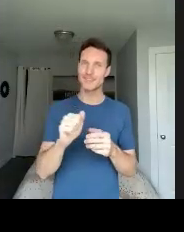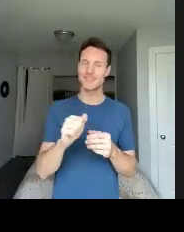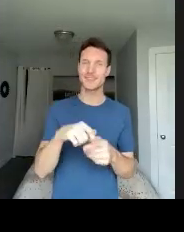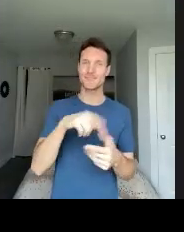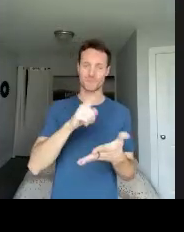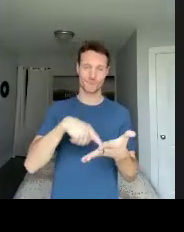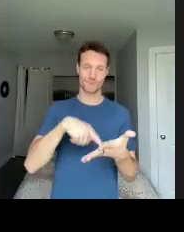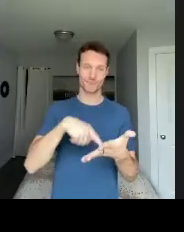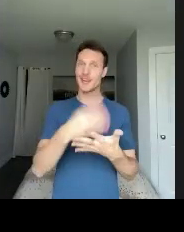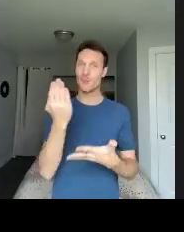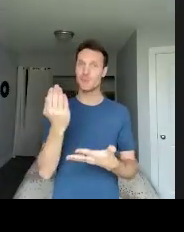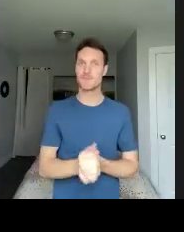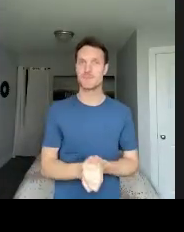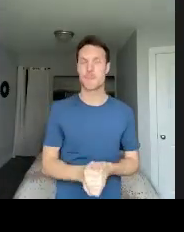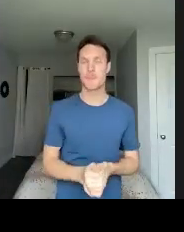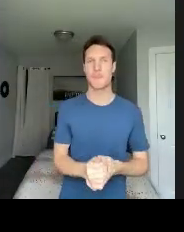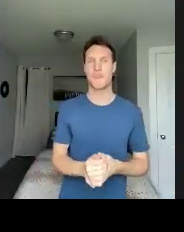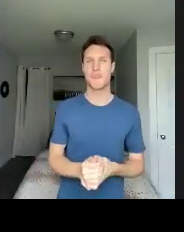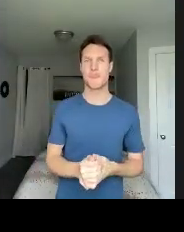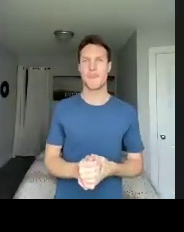having feedback from our stakeholders.